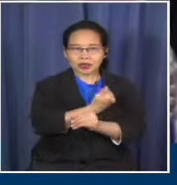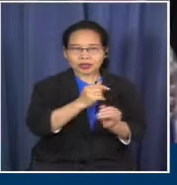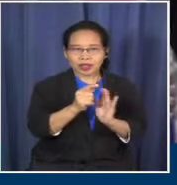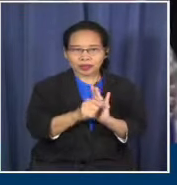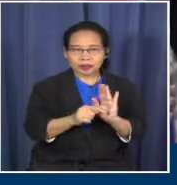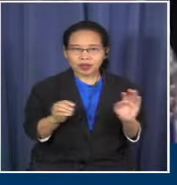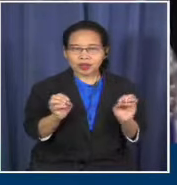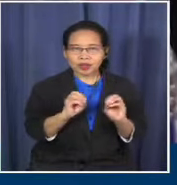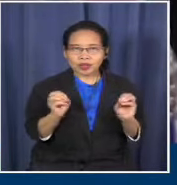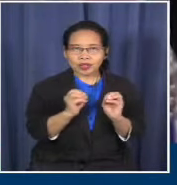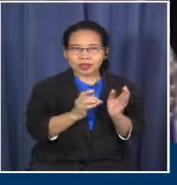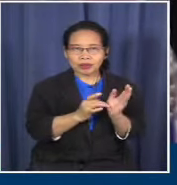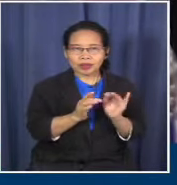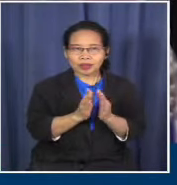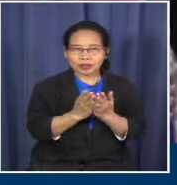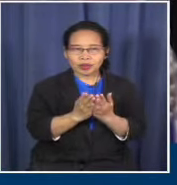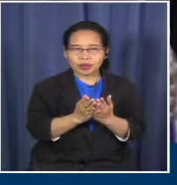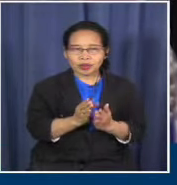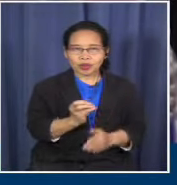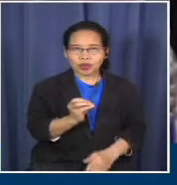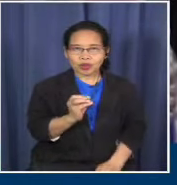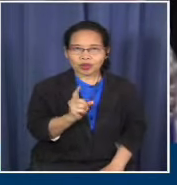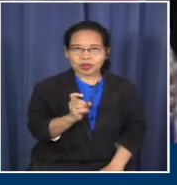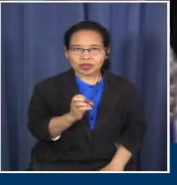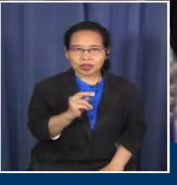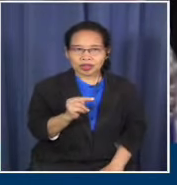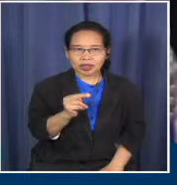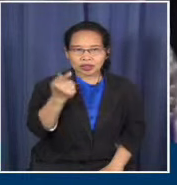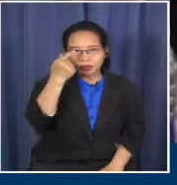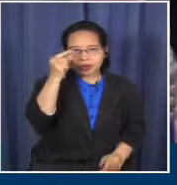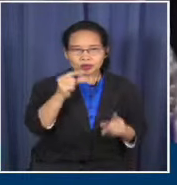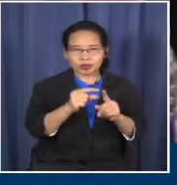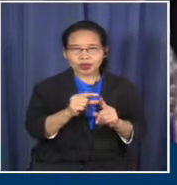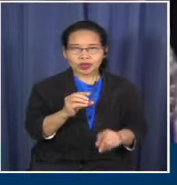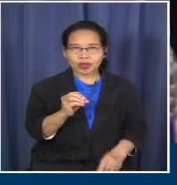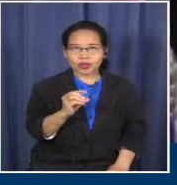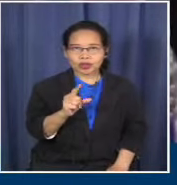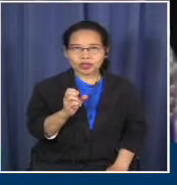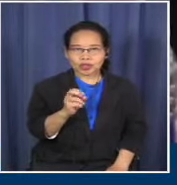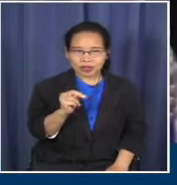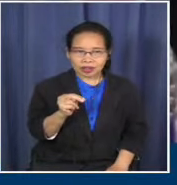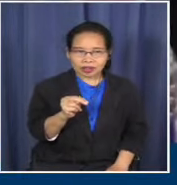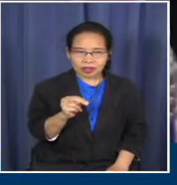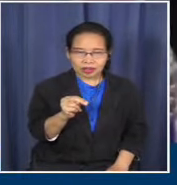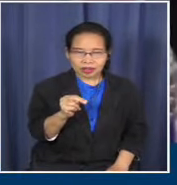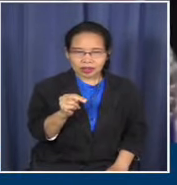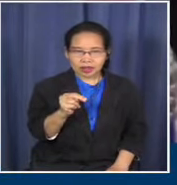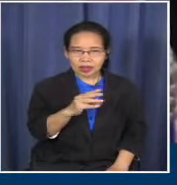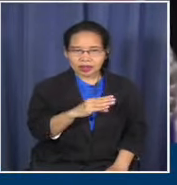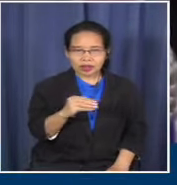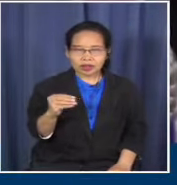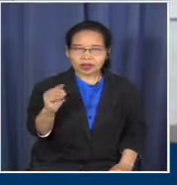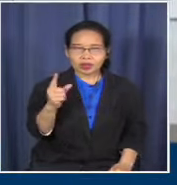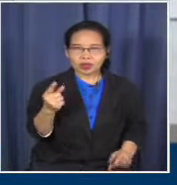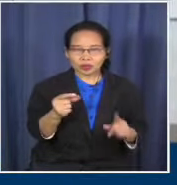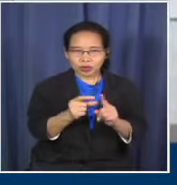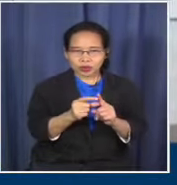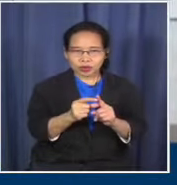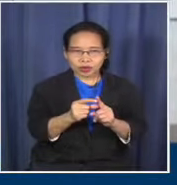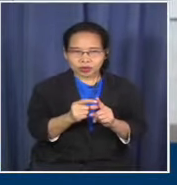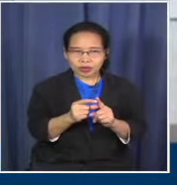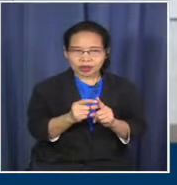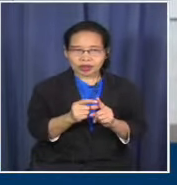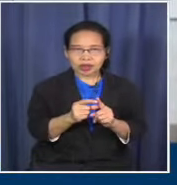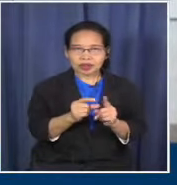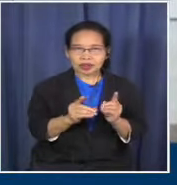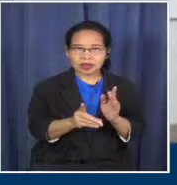our modern times. The word oxygen is not in the Bible because the word oxygen was